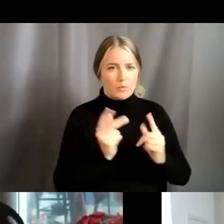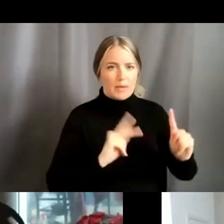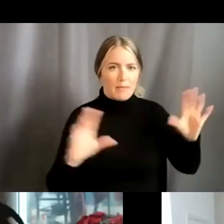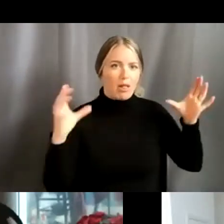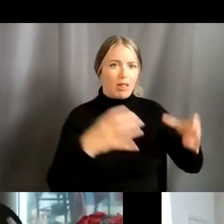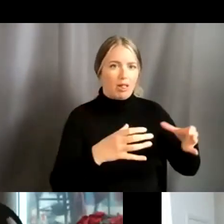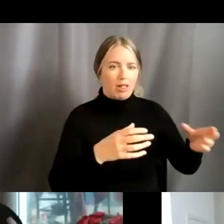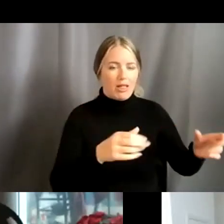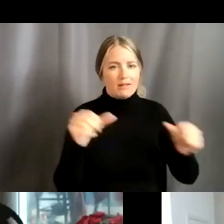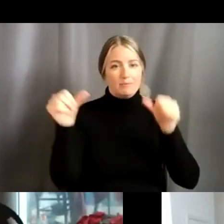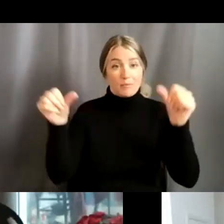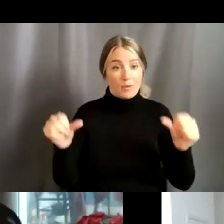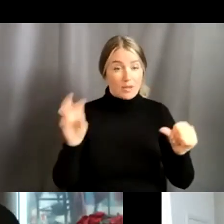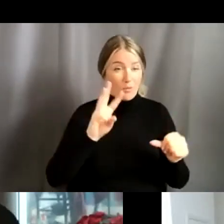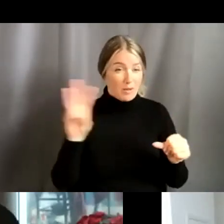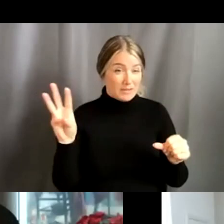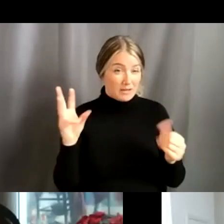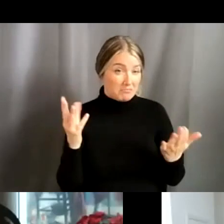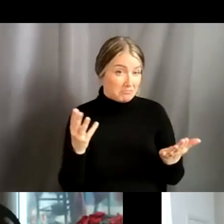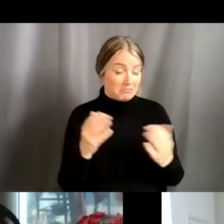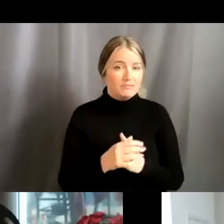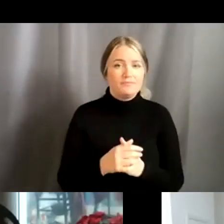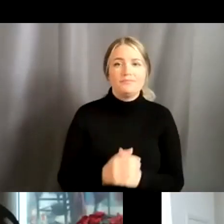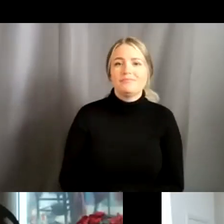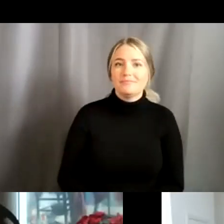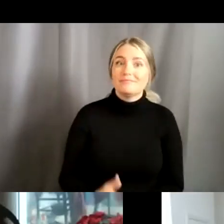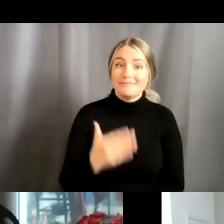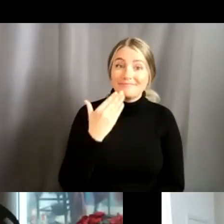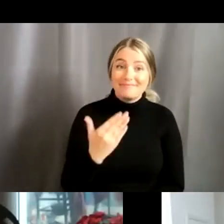website. That's a really good one.